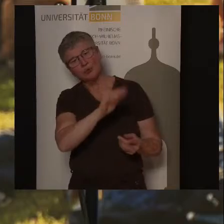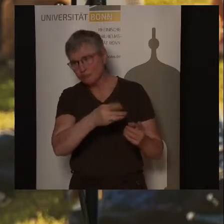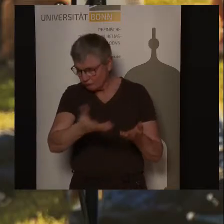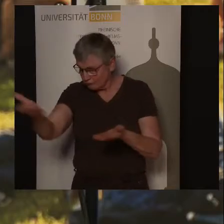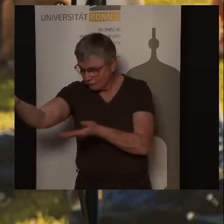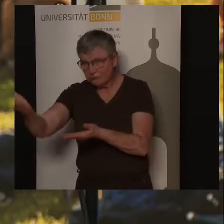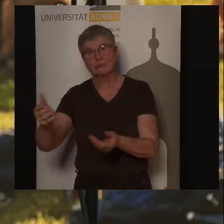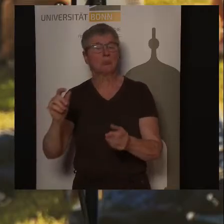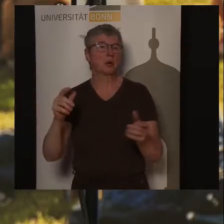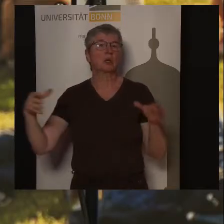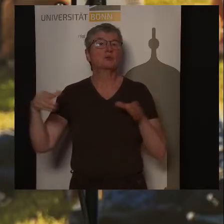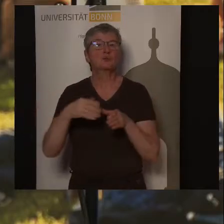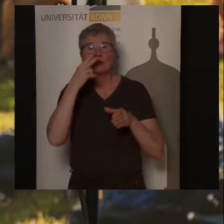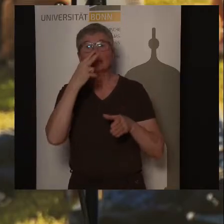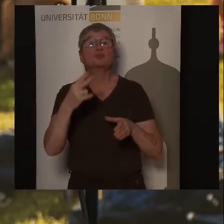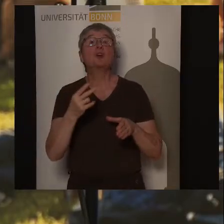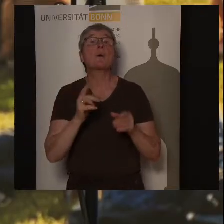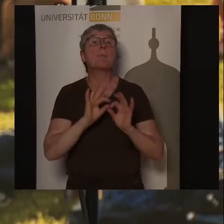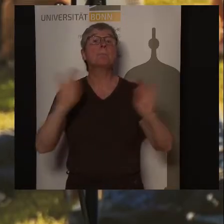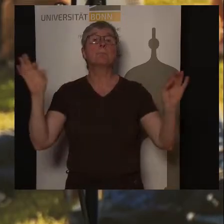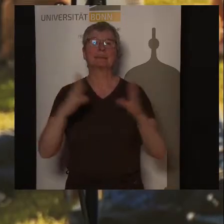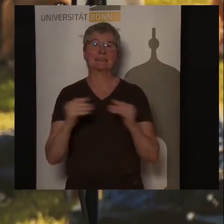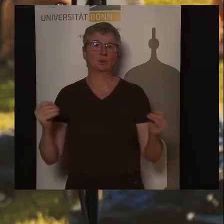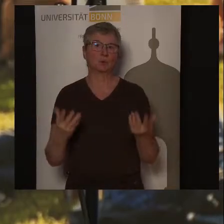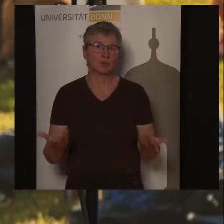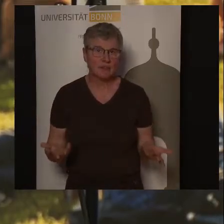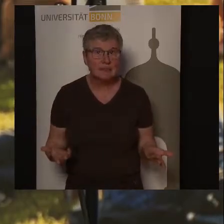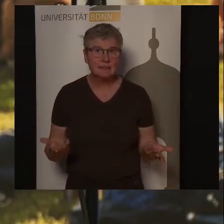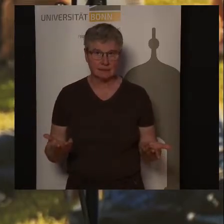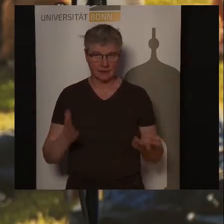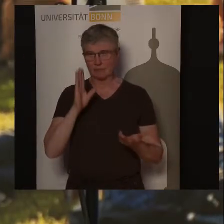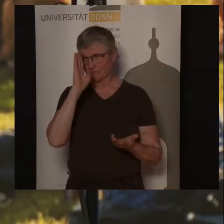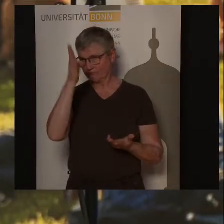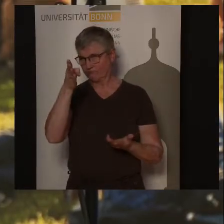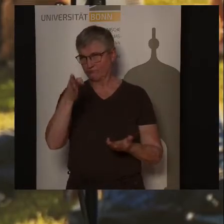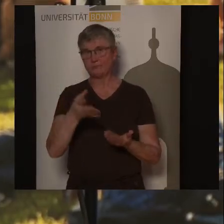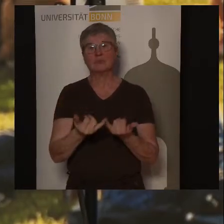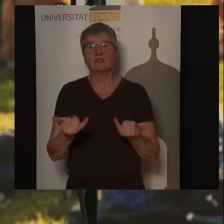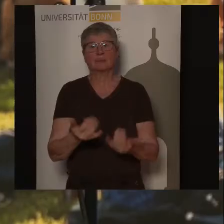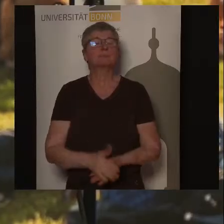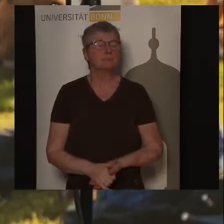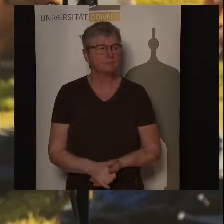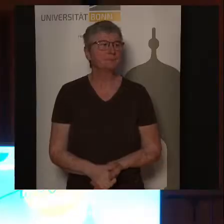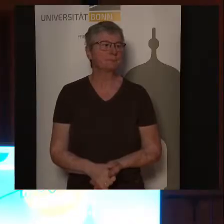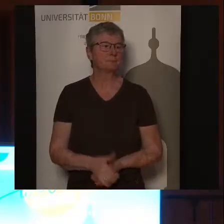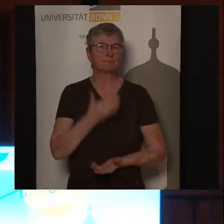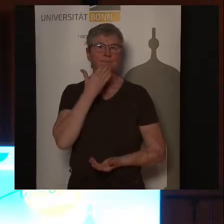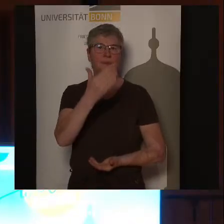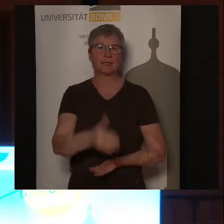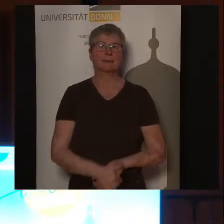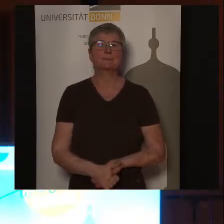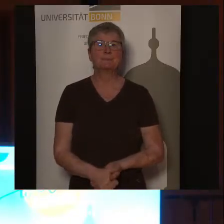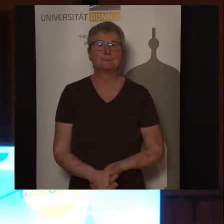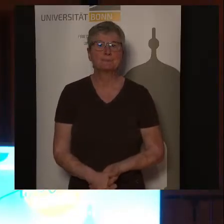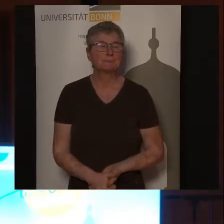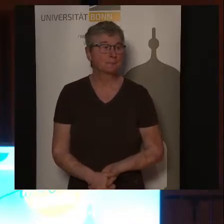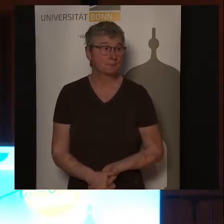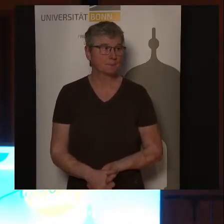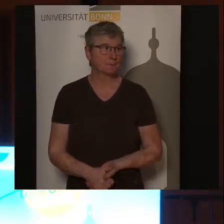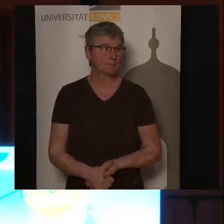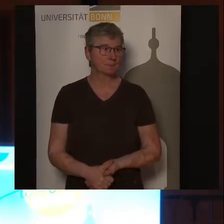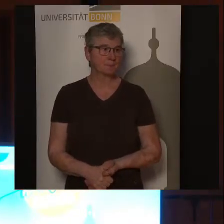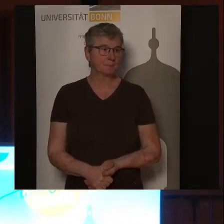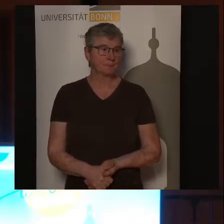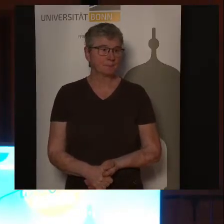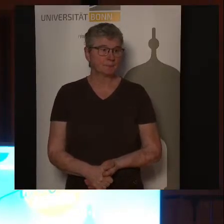So you can come to us, and then we'll see who we can address the matter that you have to, or who